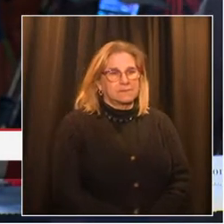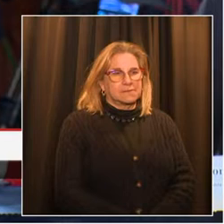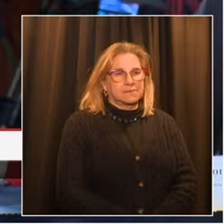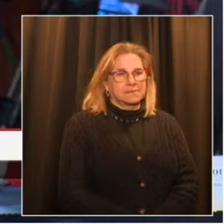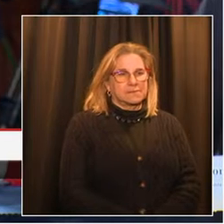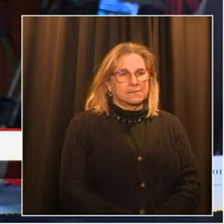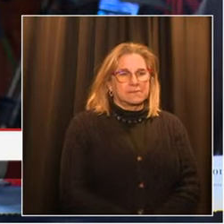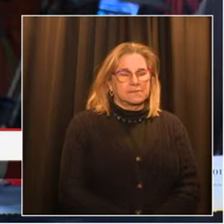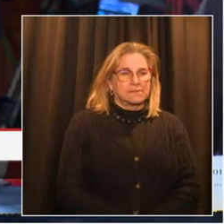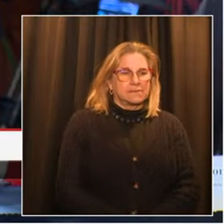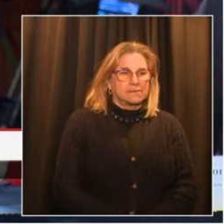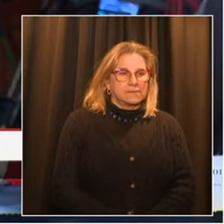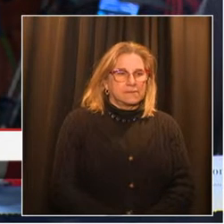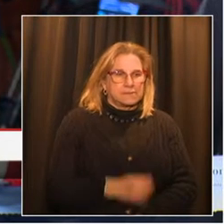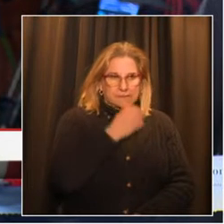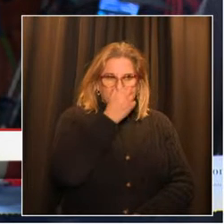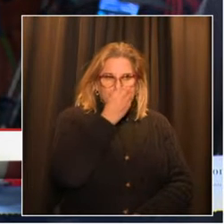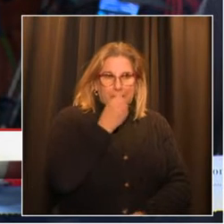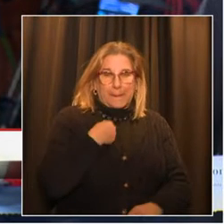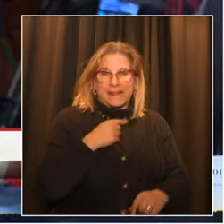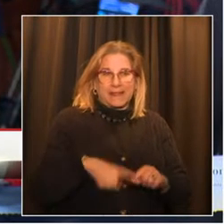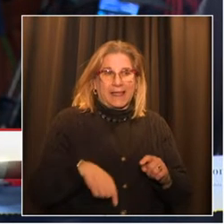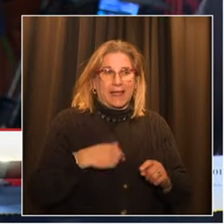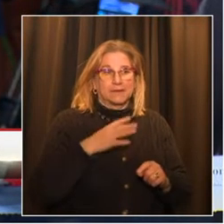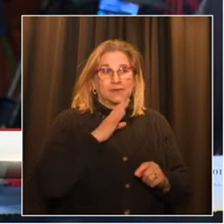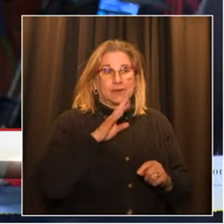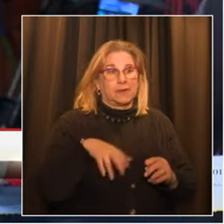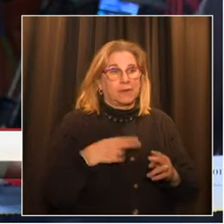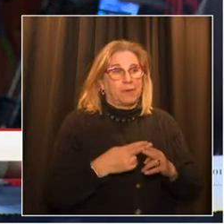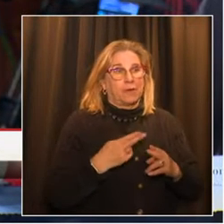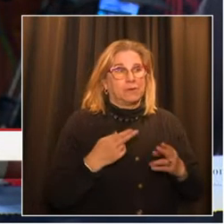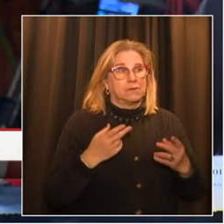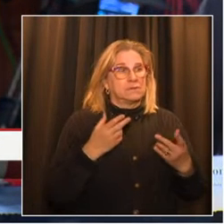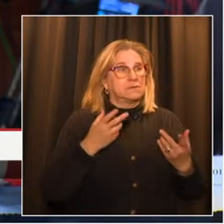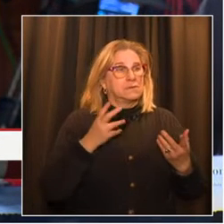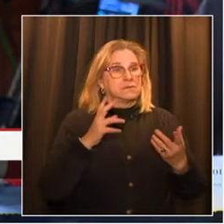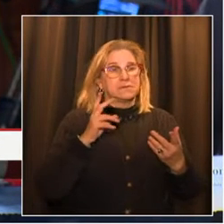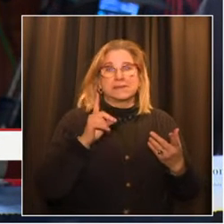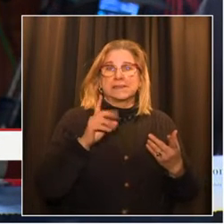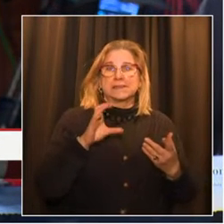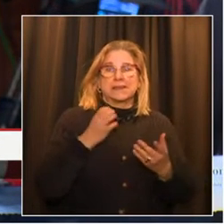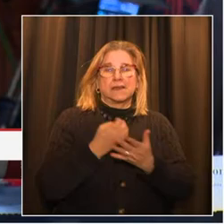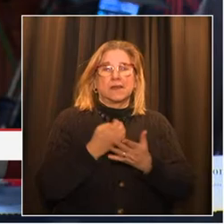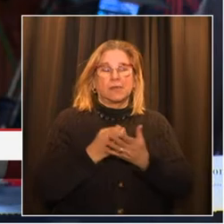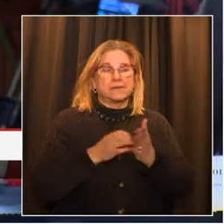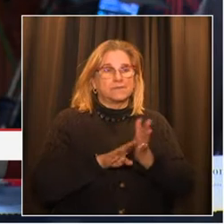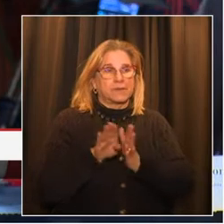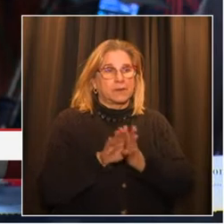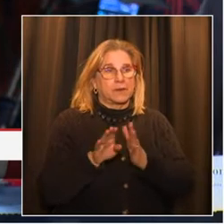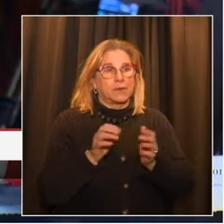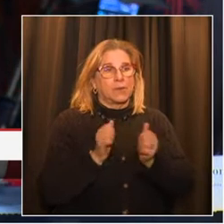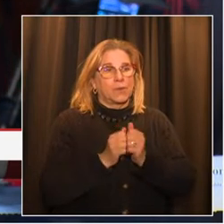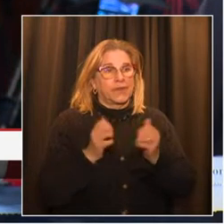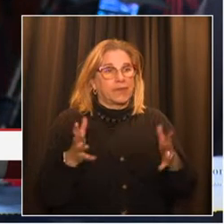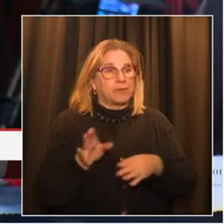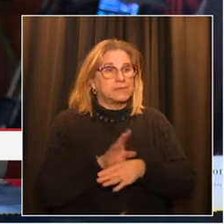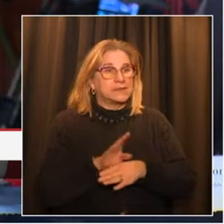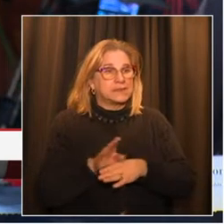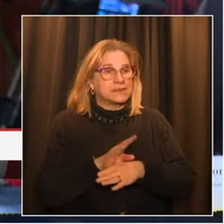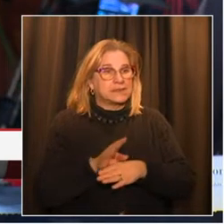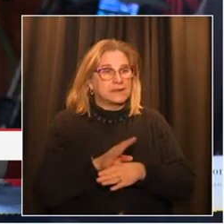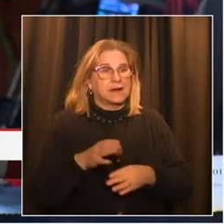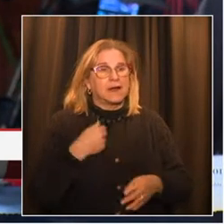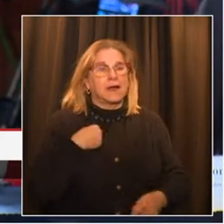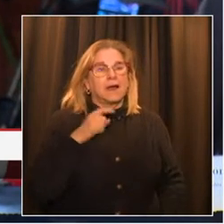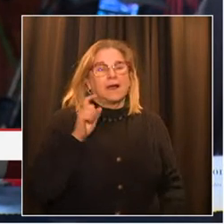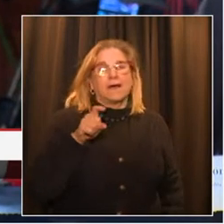conversation today in the District of Columbia about economic development and business without talking about crime and violence